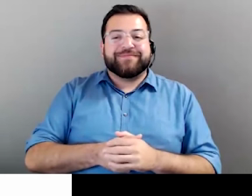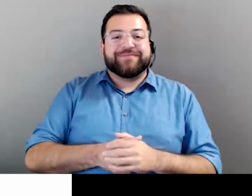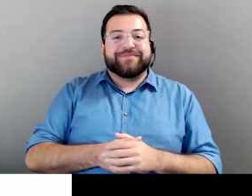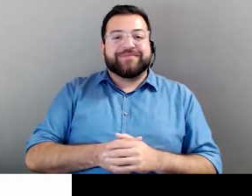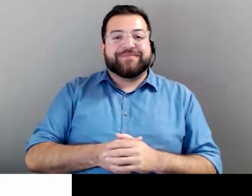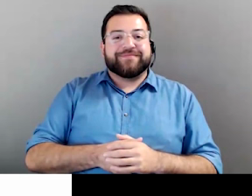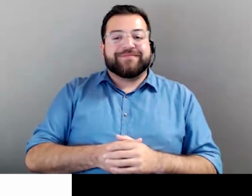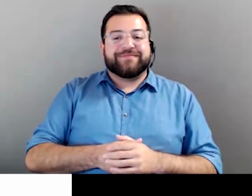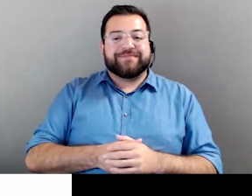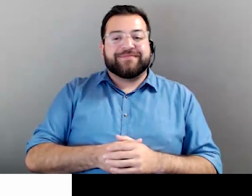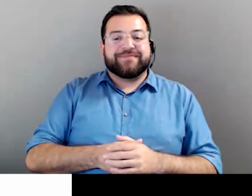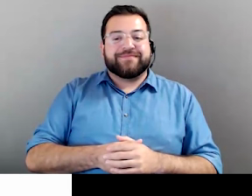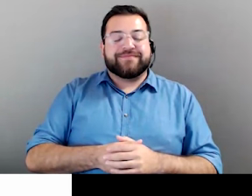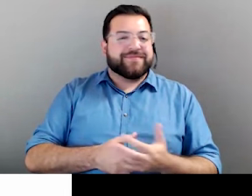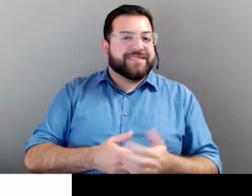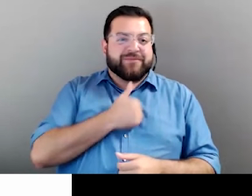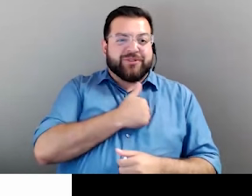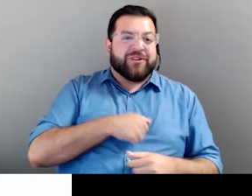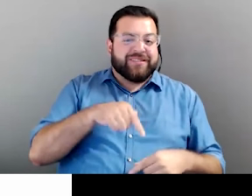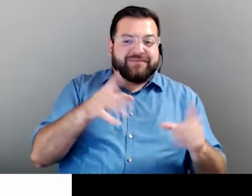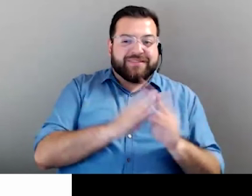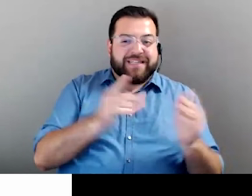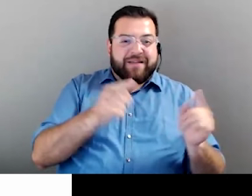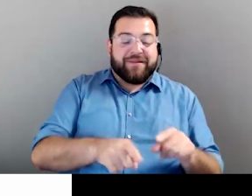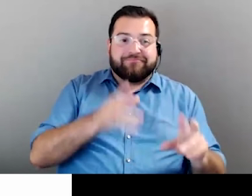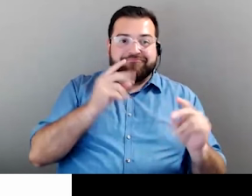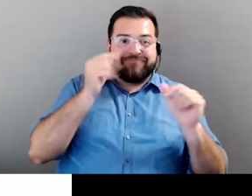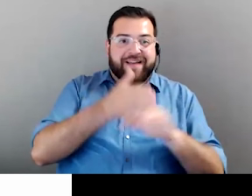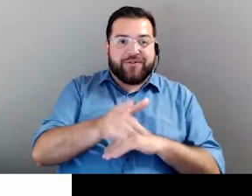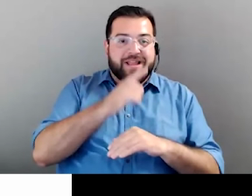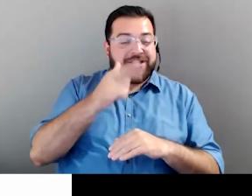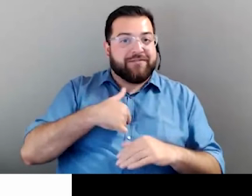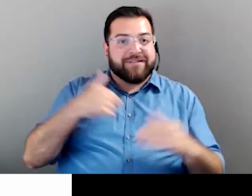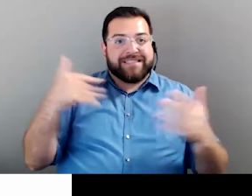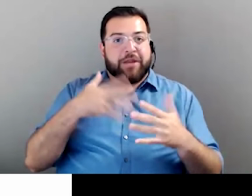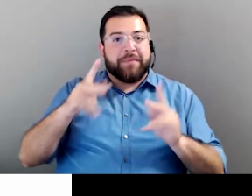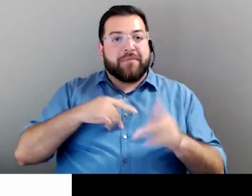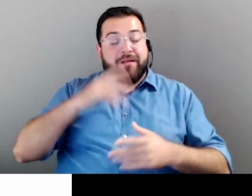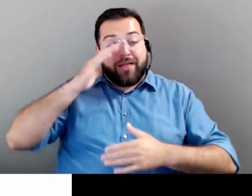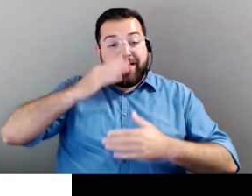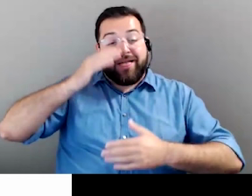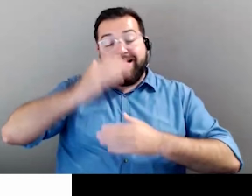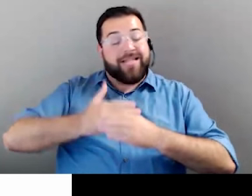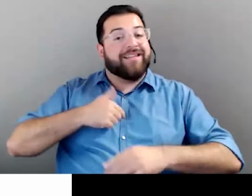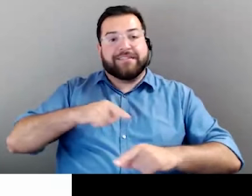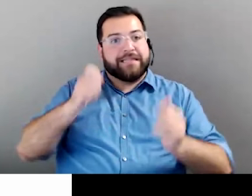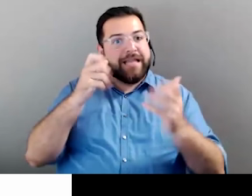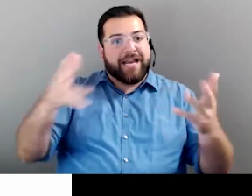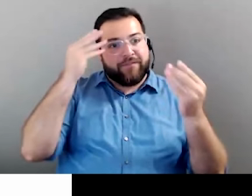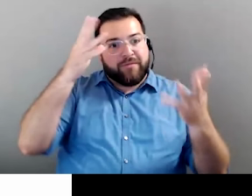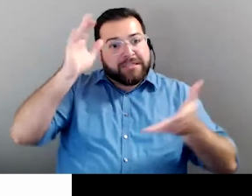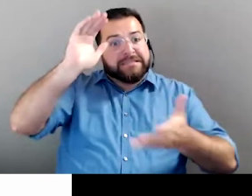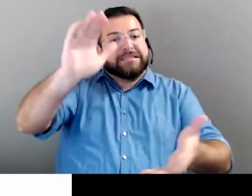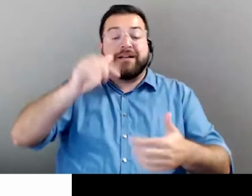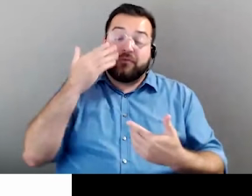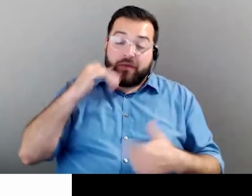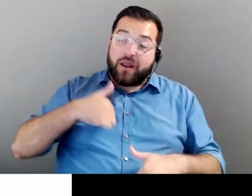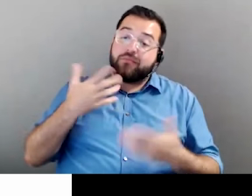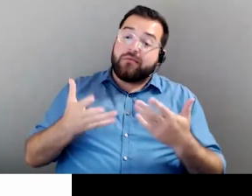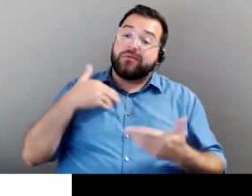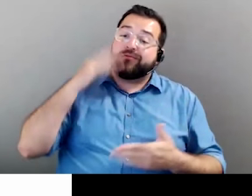that this was after lunch. I was afraid that people were gonna fall asleep a little bit because, you know, it's a lot of information. I would, but